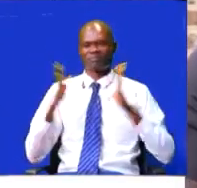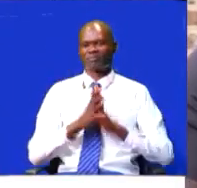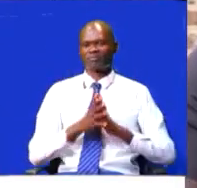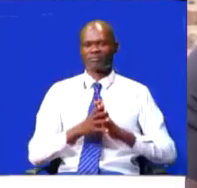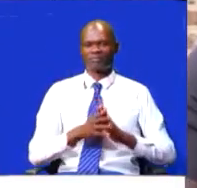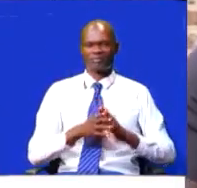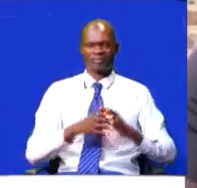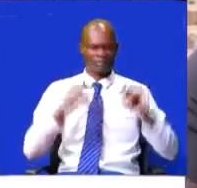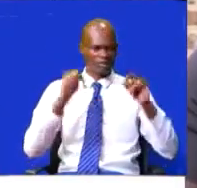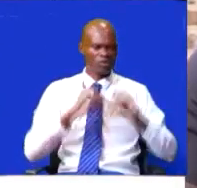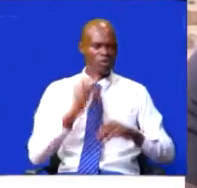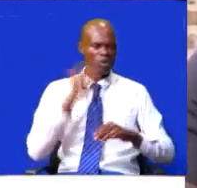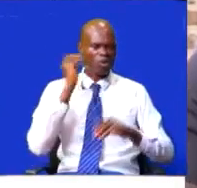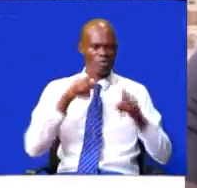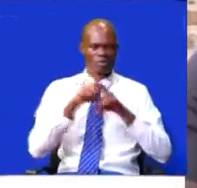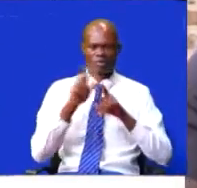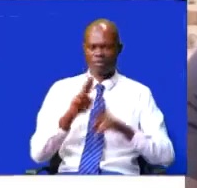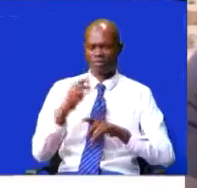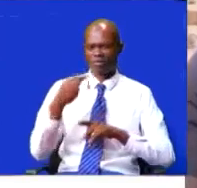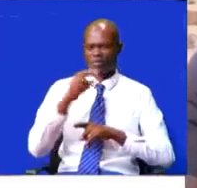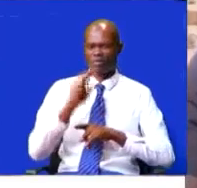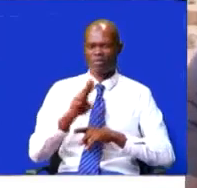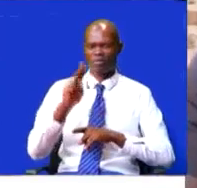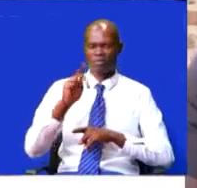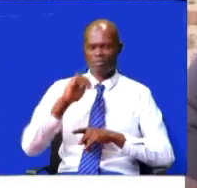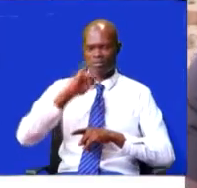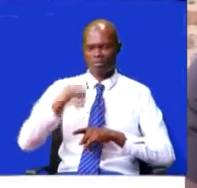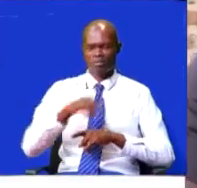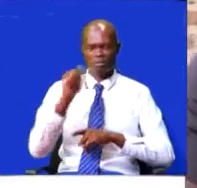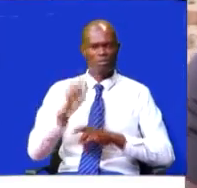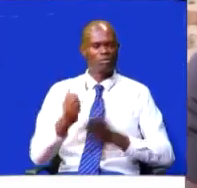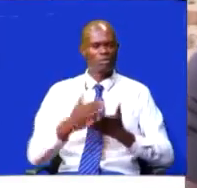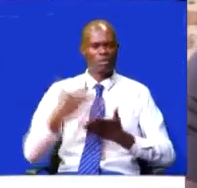nige tala wakai indika kau gunjaka ena wash mar